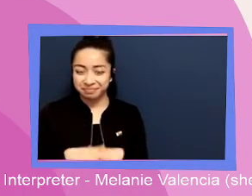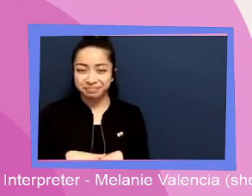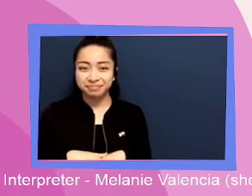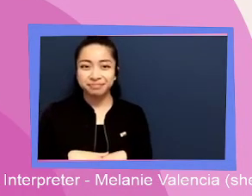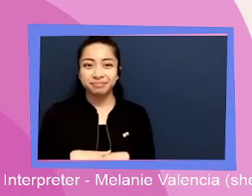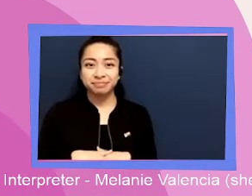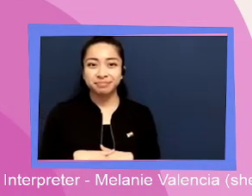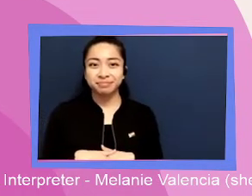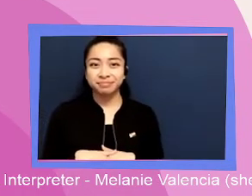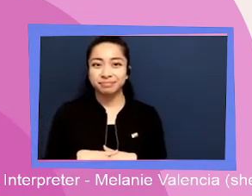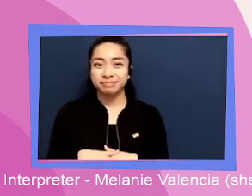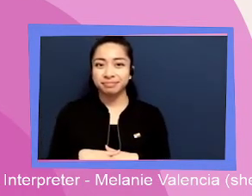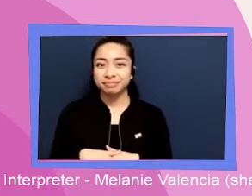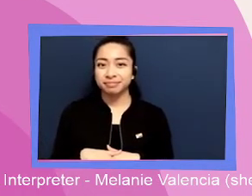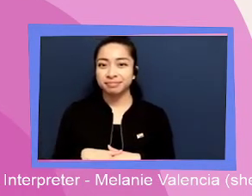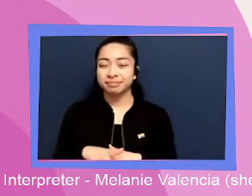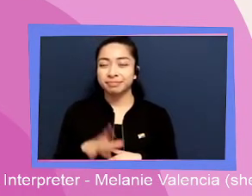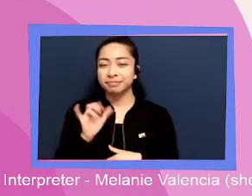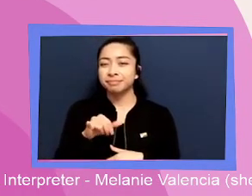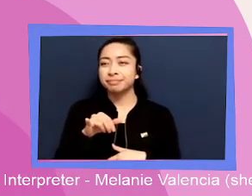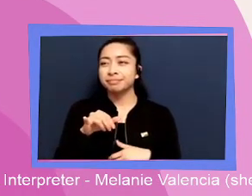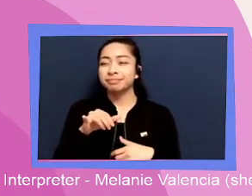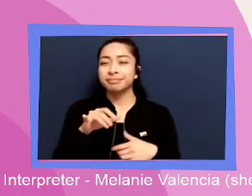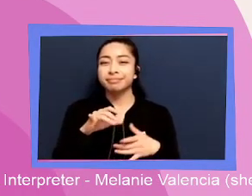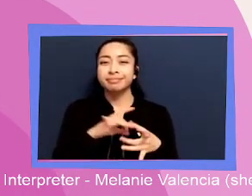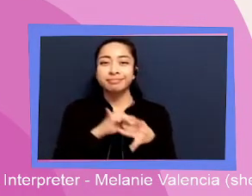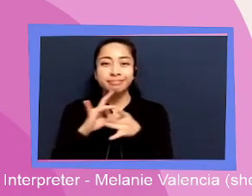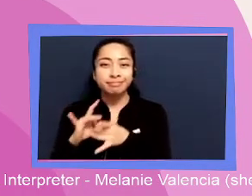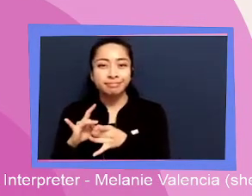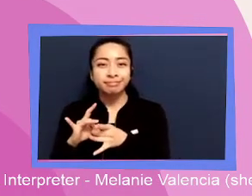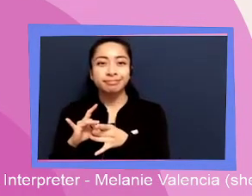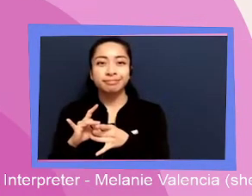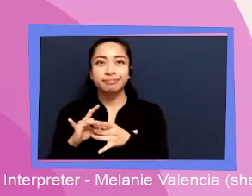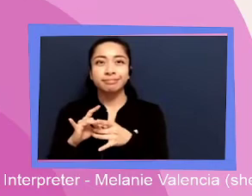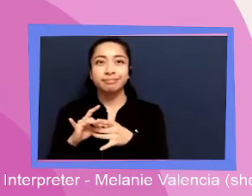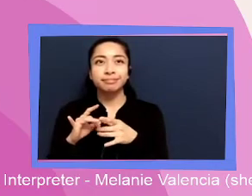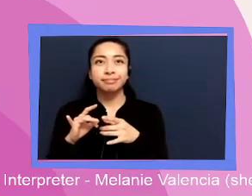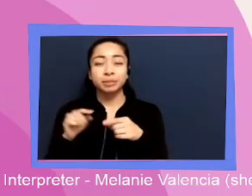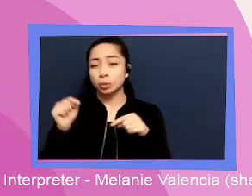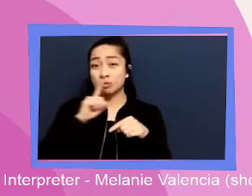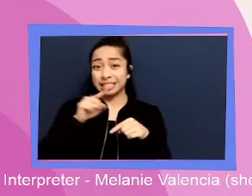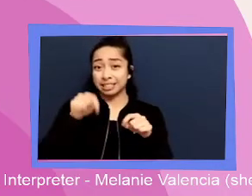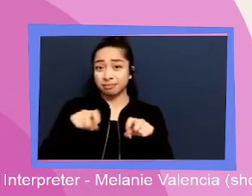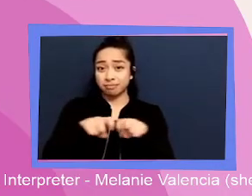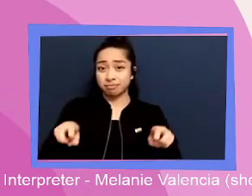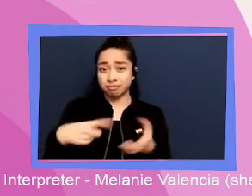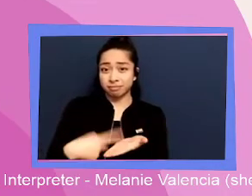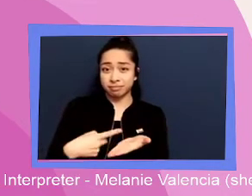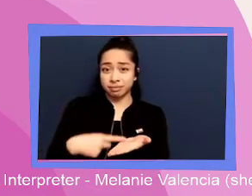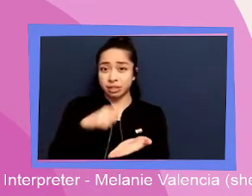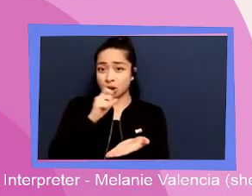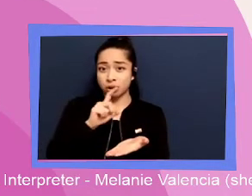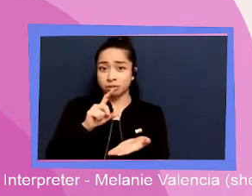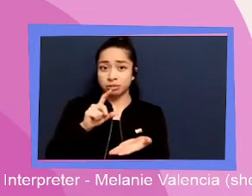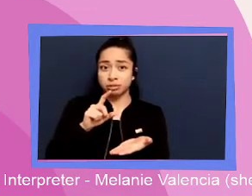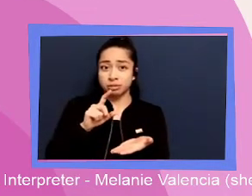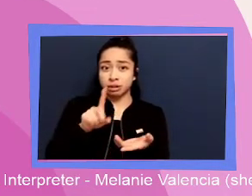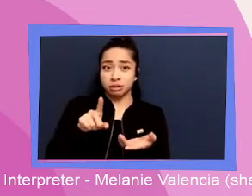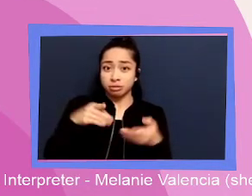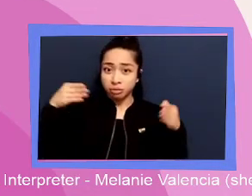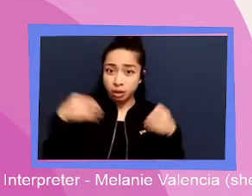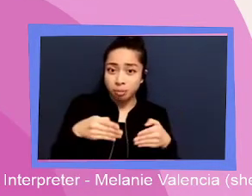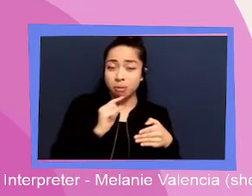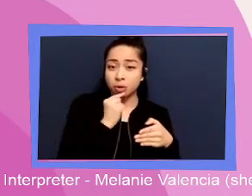That kind of speaks to, this is a panel about queer creativity, the value of